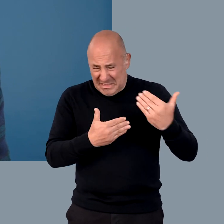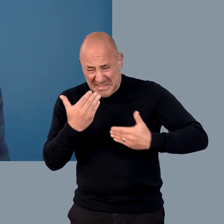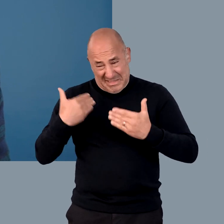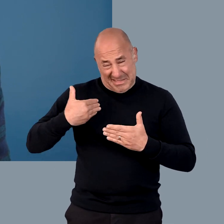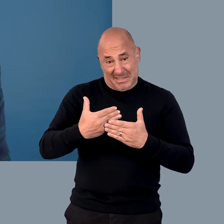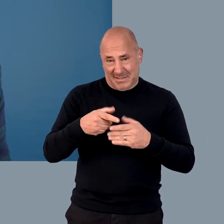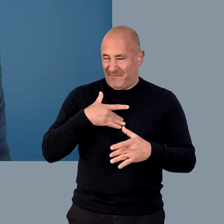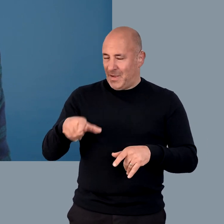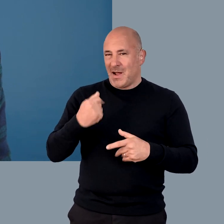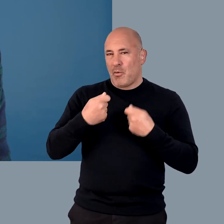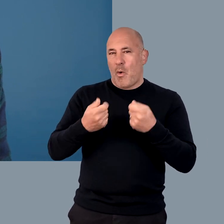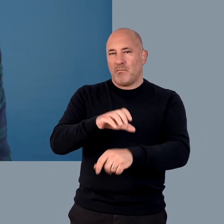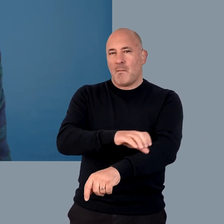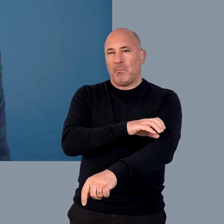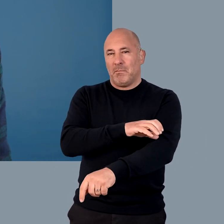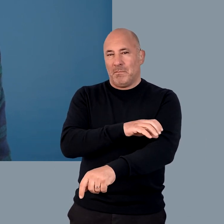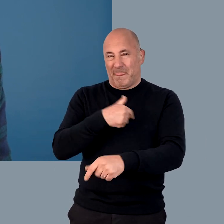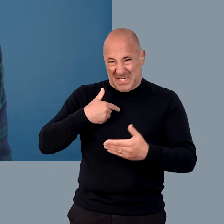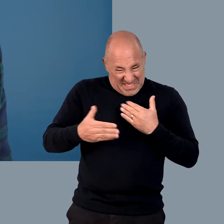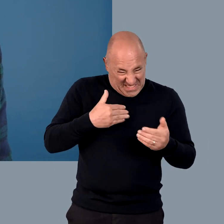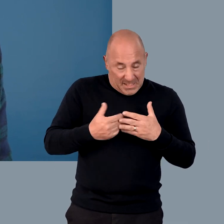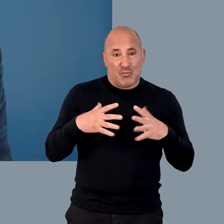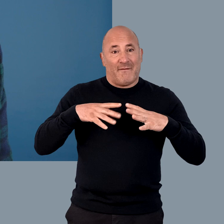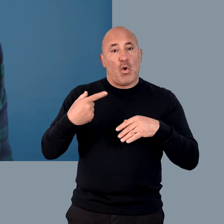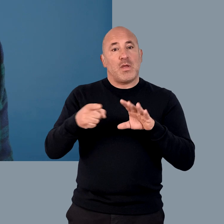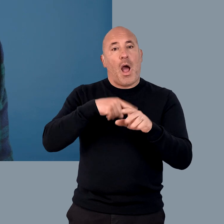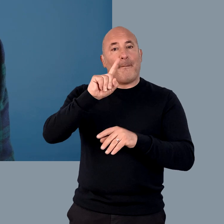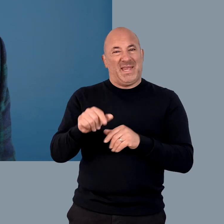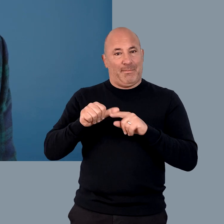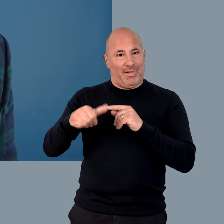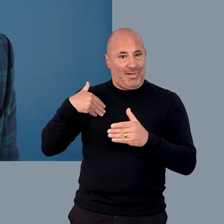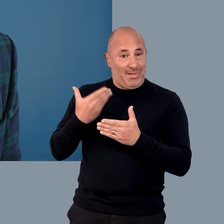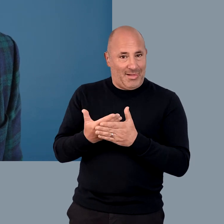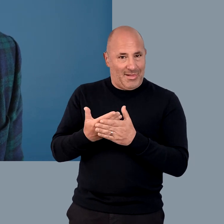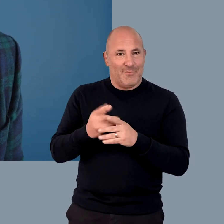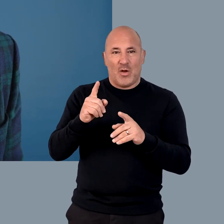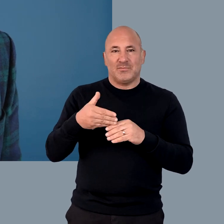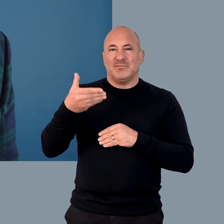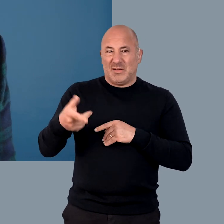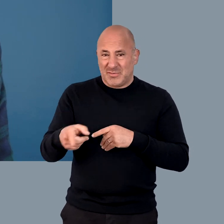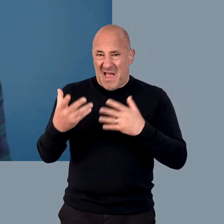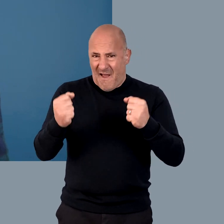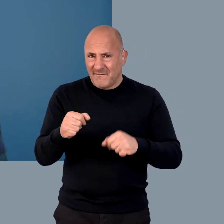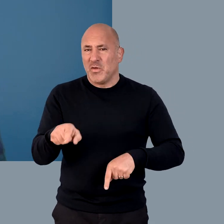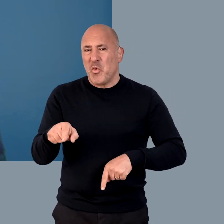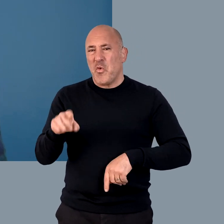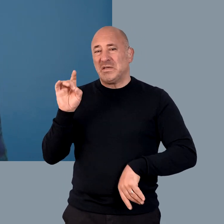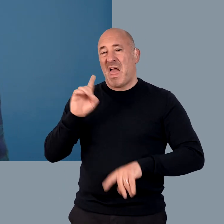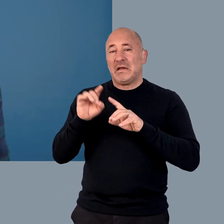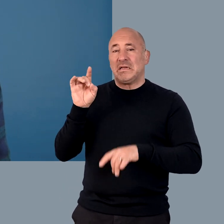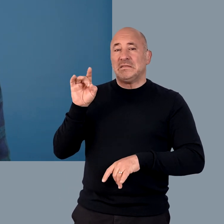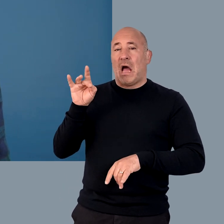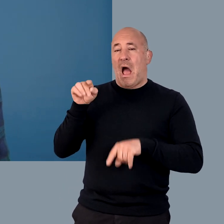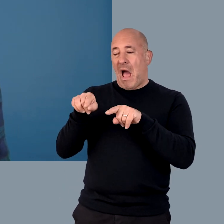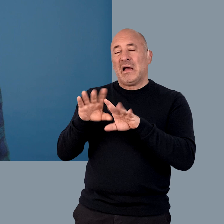way through, the young people over the last few years, rather than being a generation who actually have an asterisk against